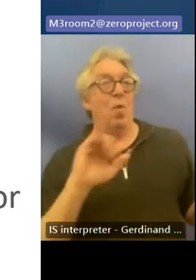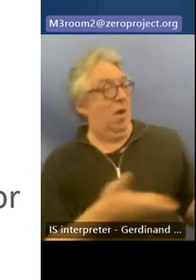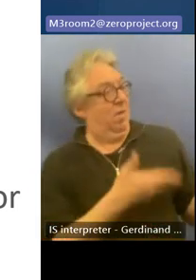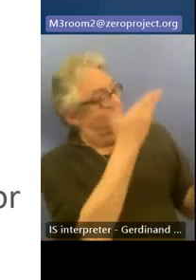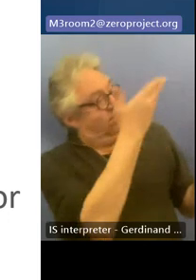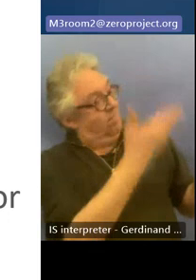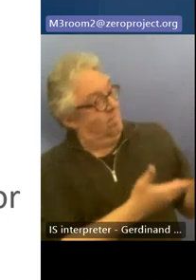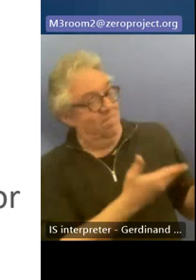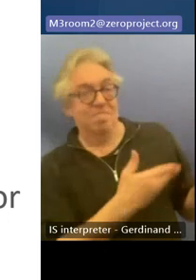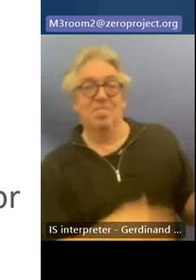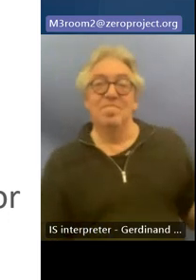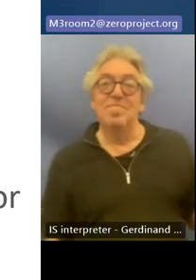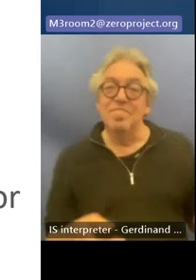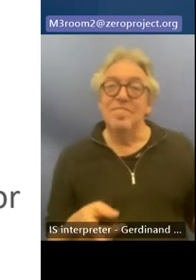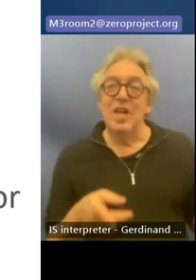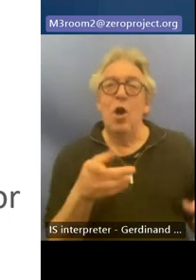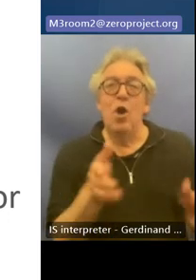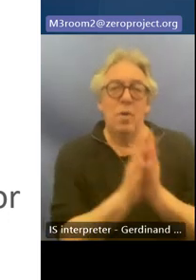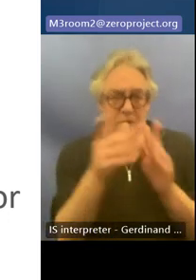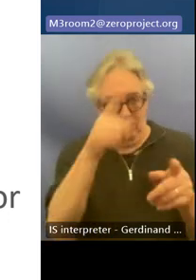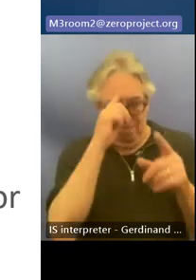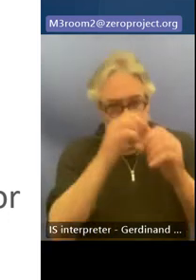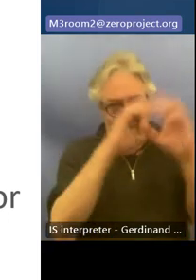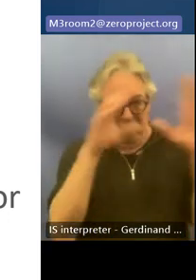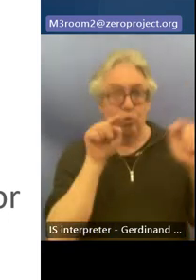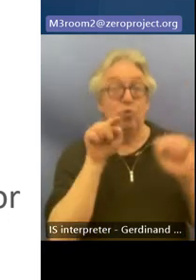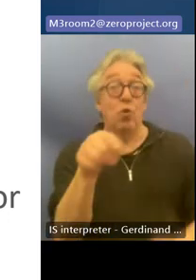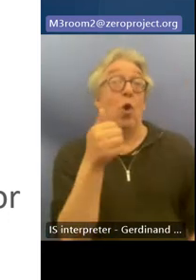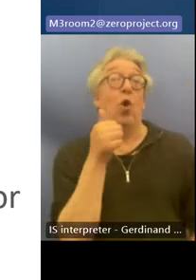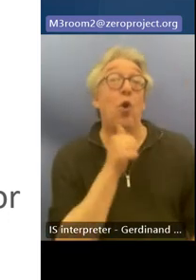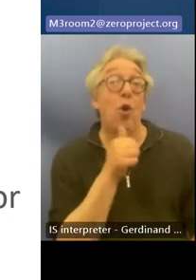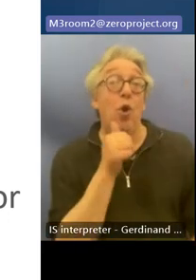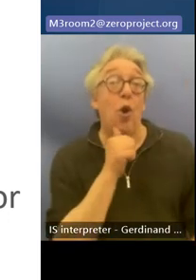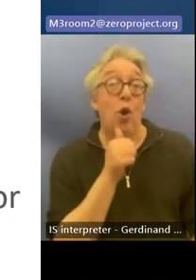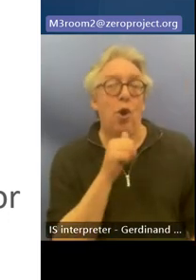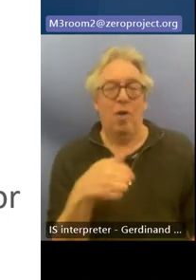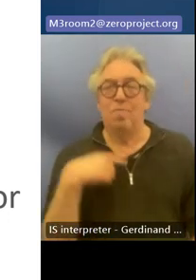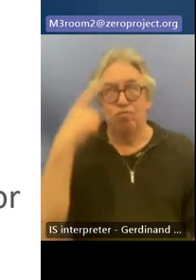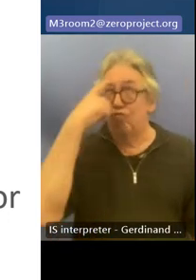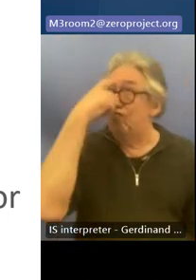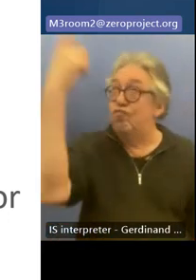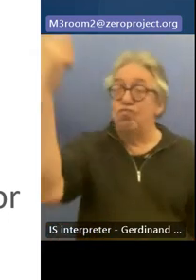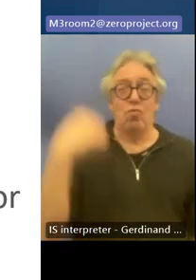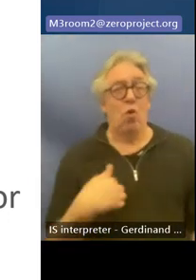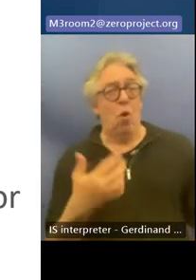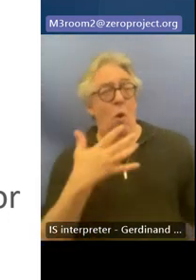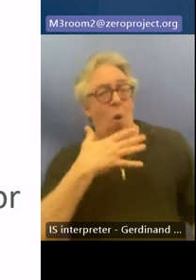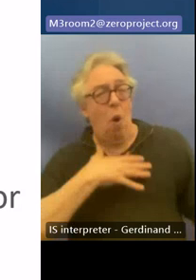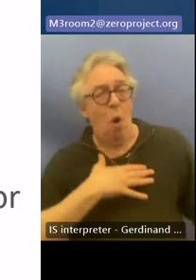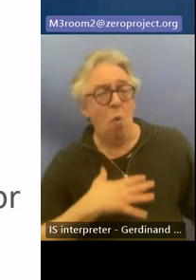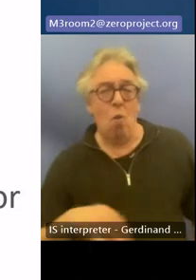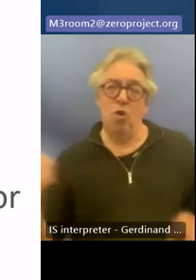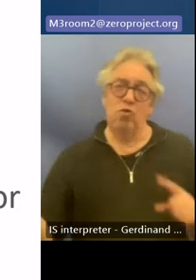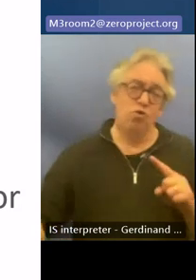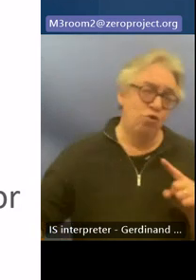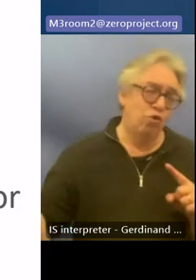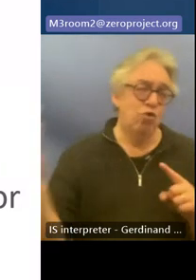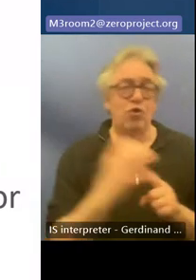to imagine being a girl, ambition girl with dream to be the champion world